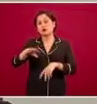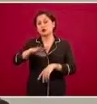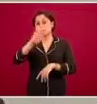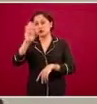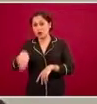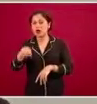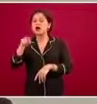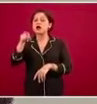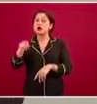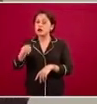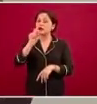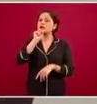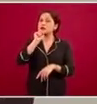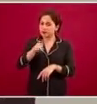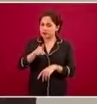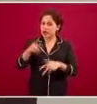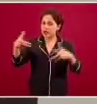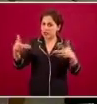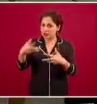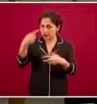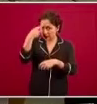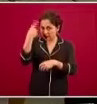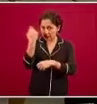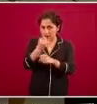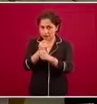chronic of the severe cases.